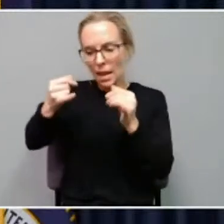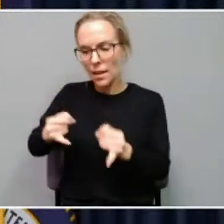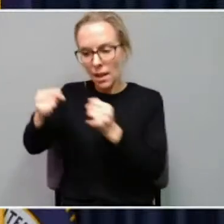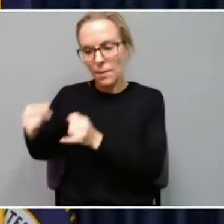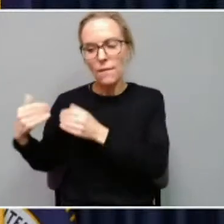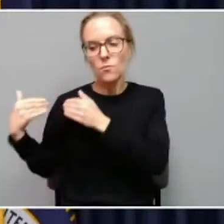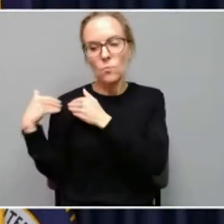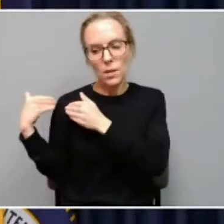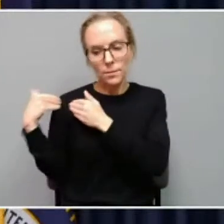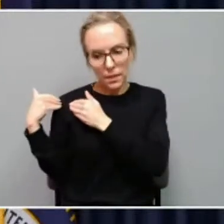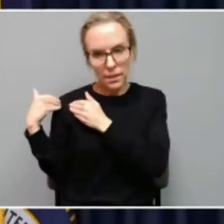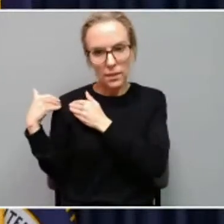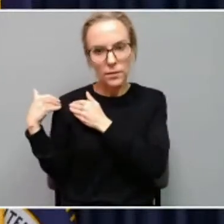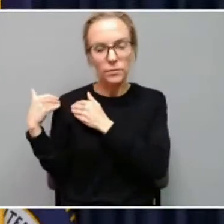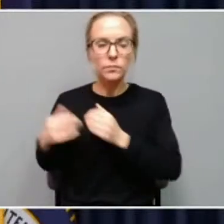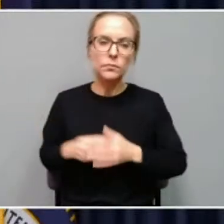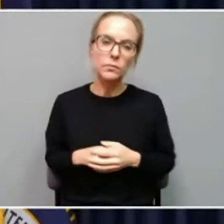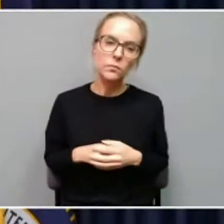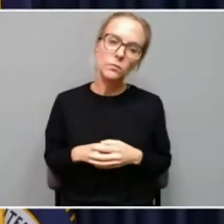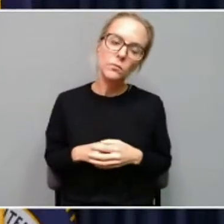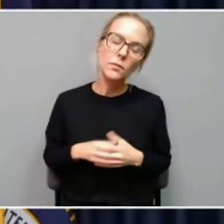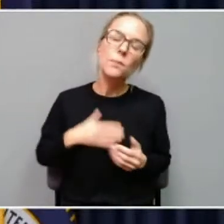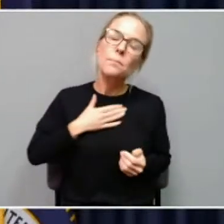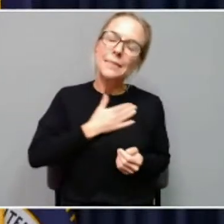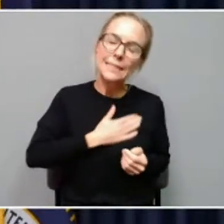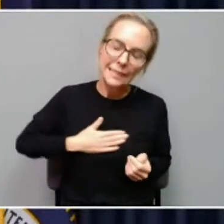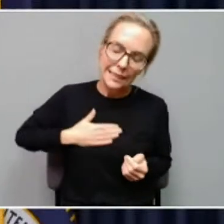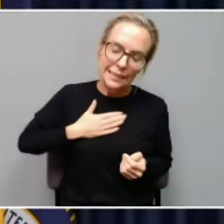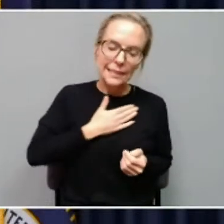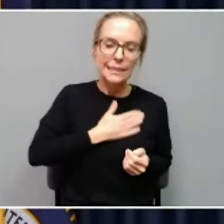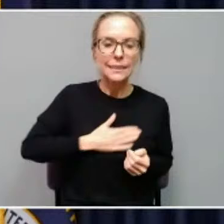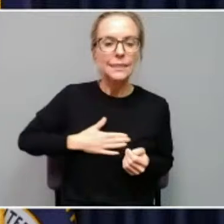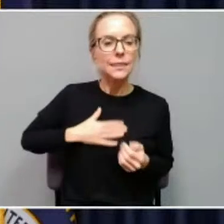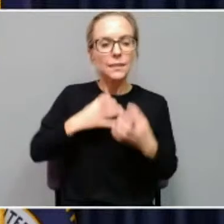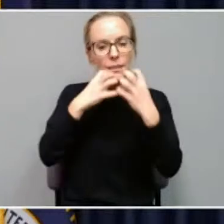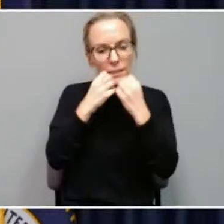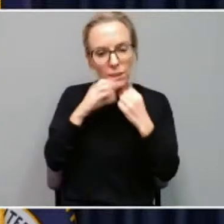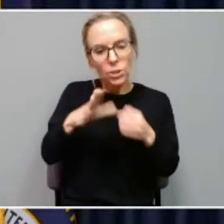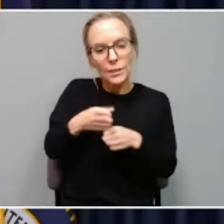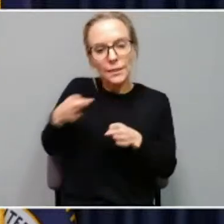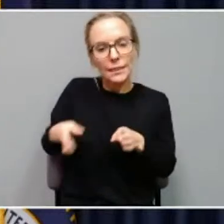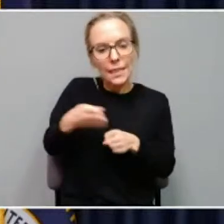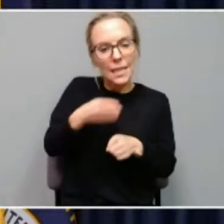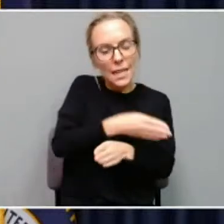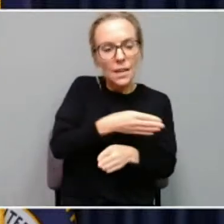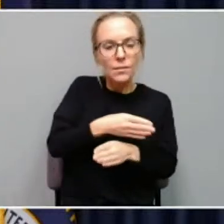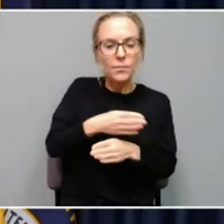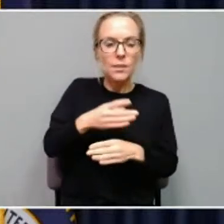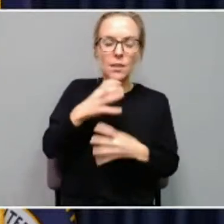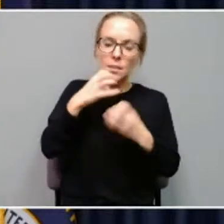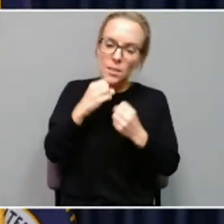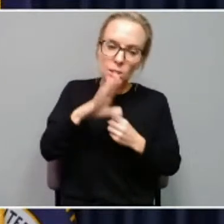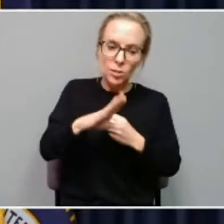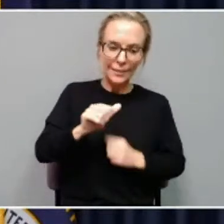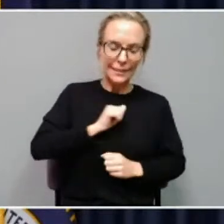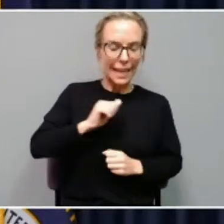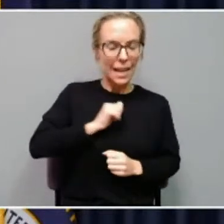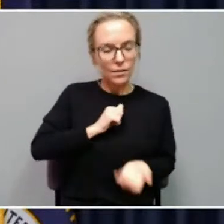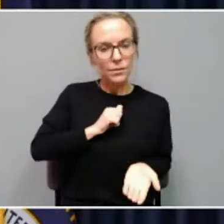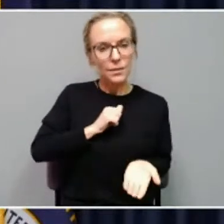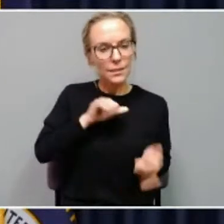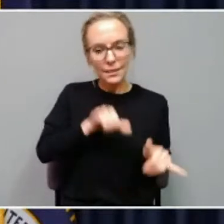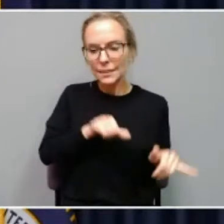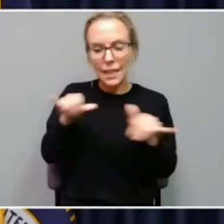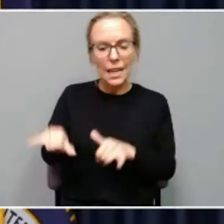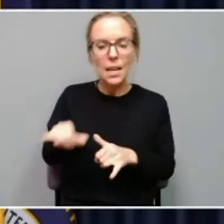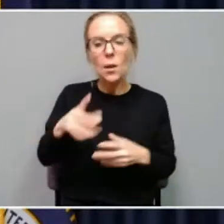responsibility. Please love your neighbor as you love yourself. Wear your mask